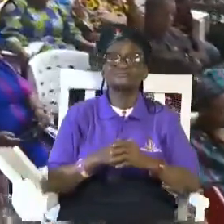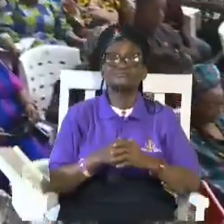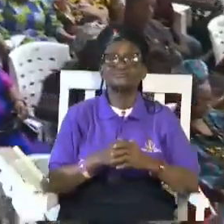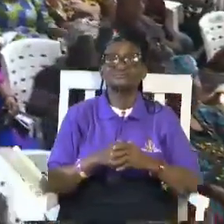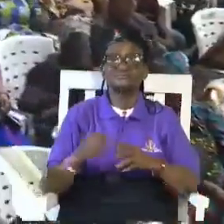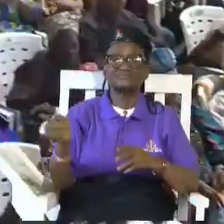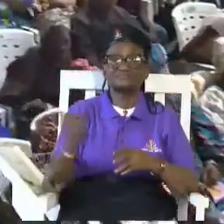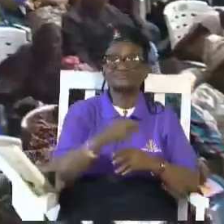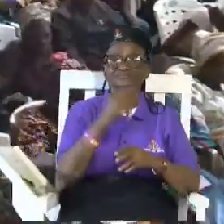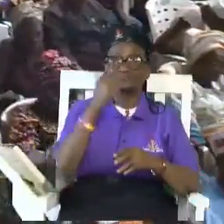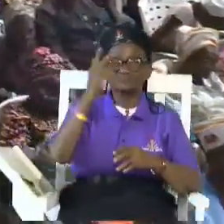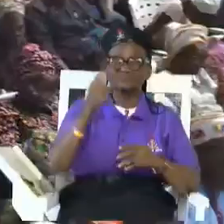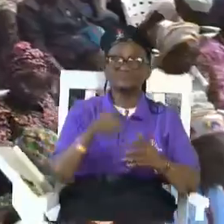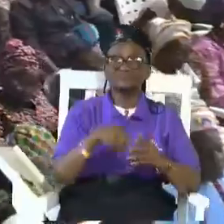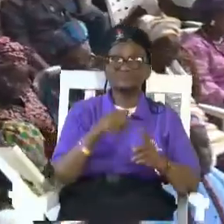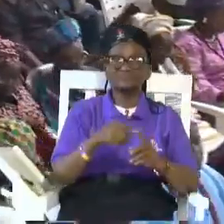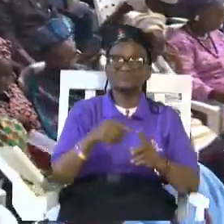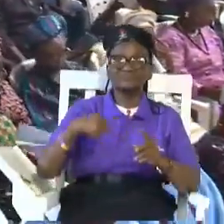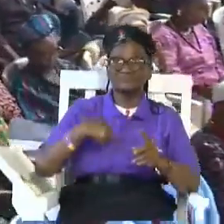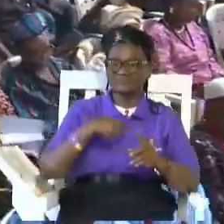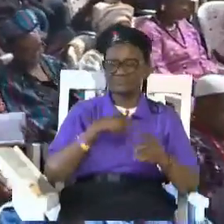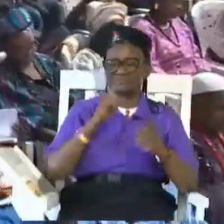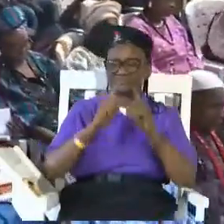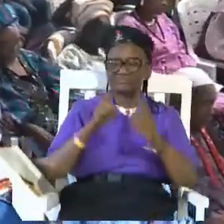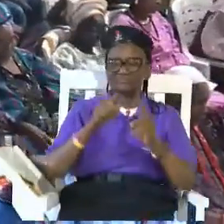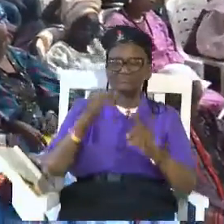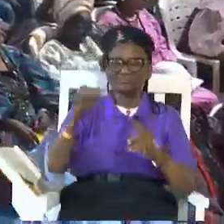You see, when we talk of deliverance,